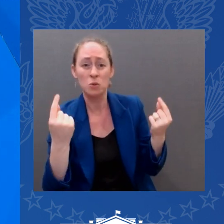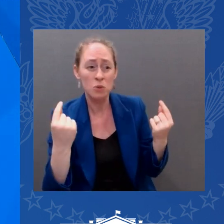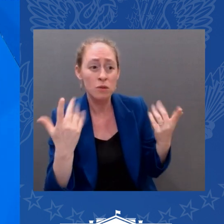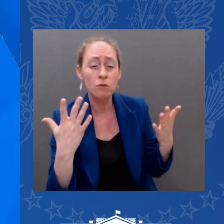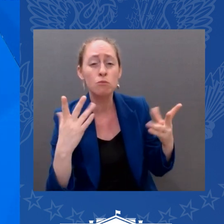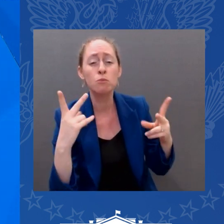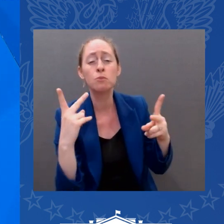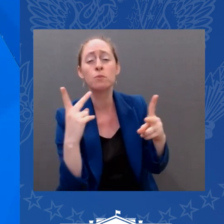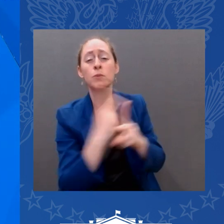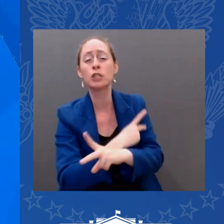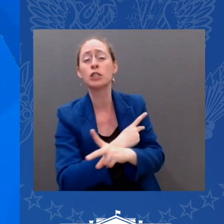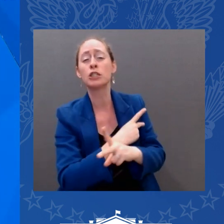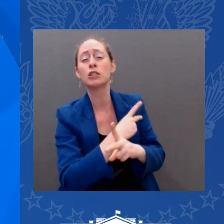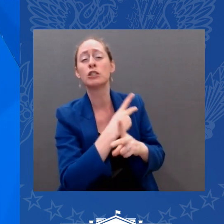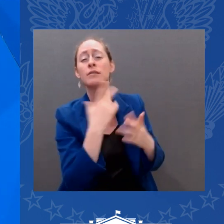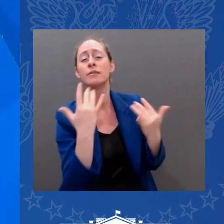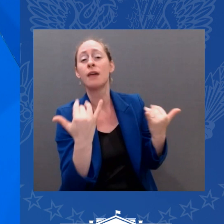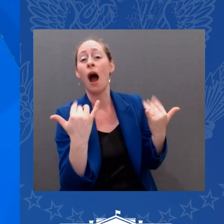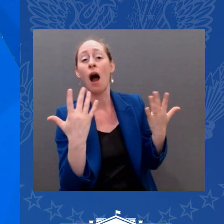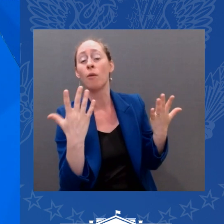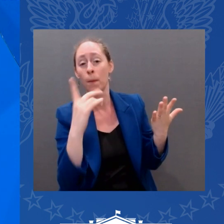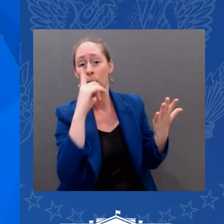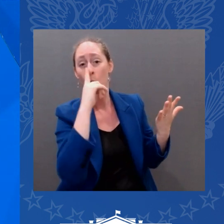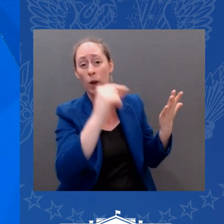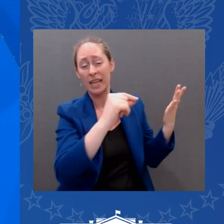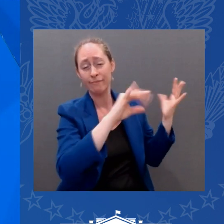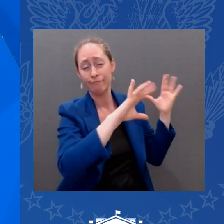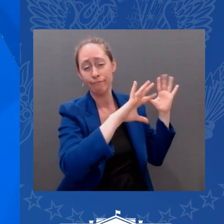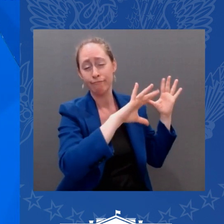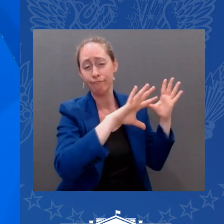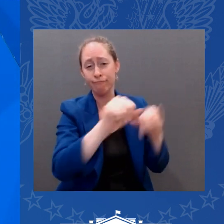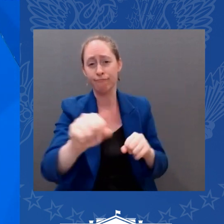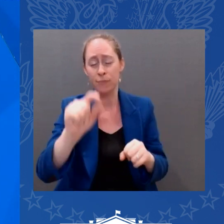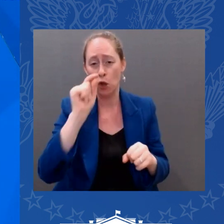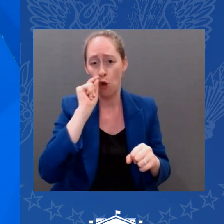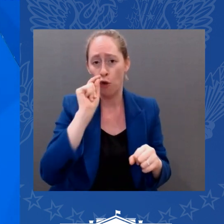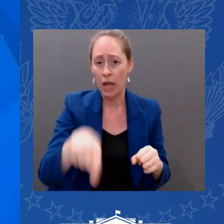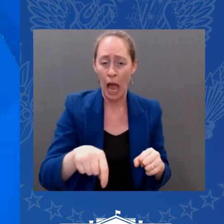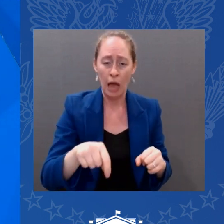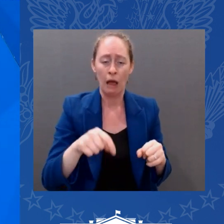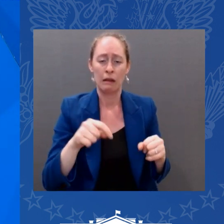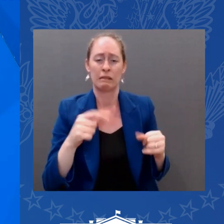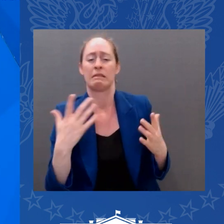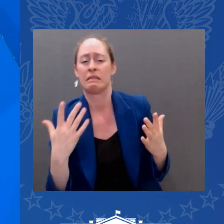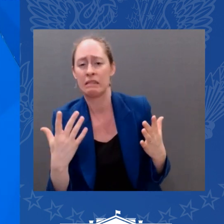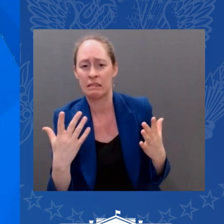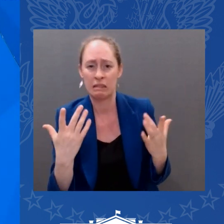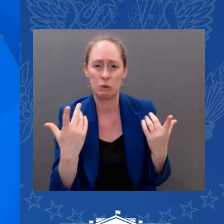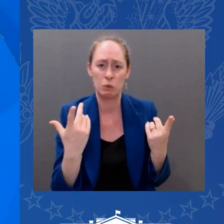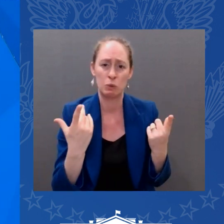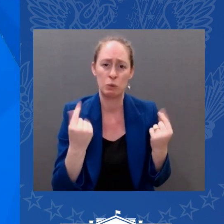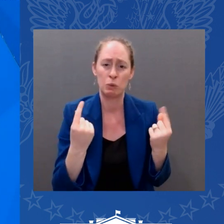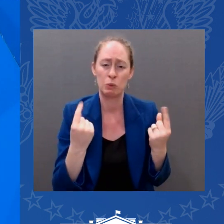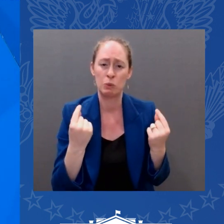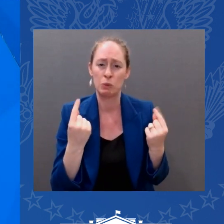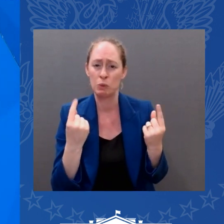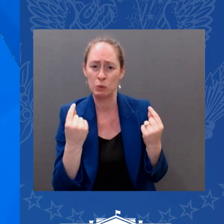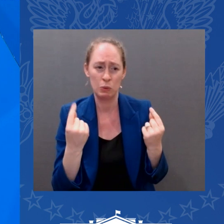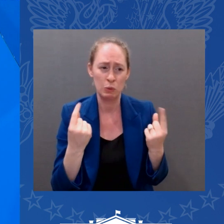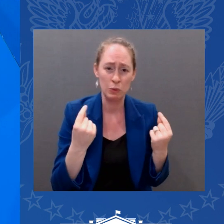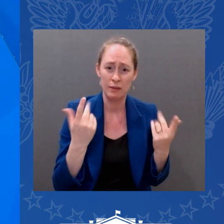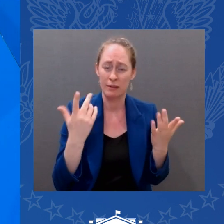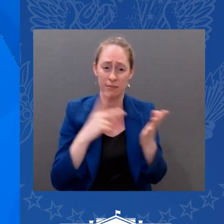Ukraine and making it harder for families to make ends meet. And all of these factors